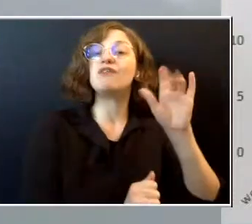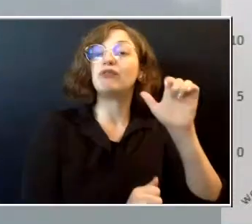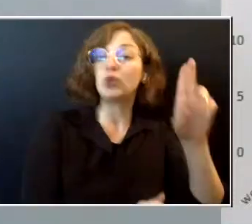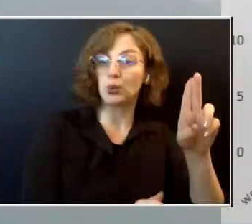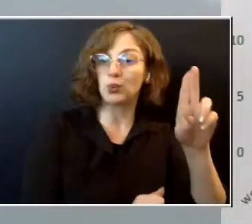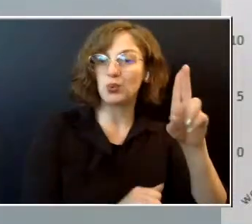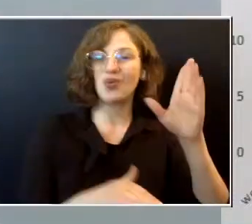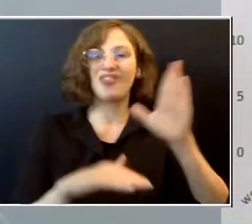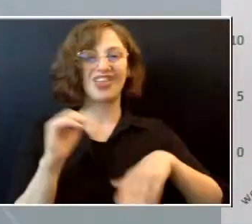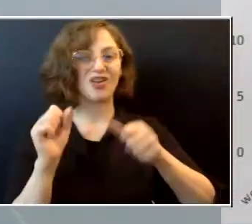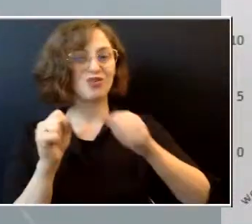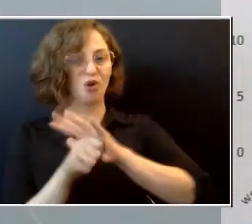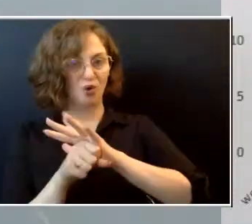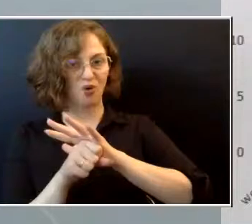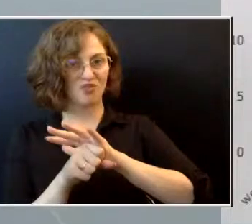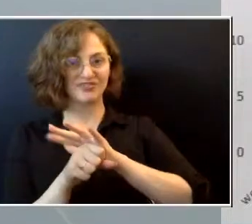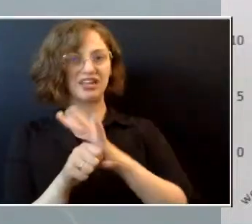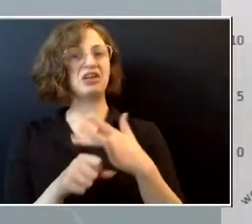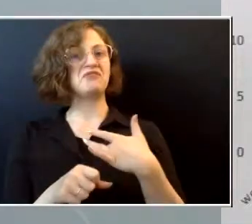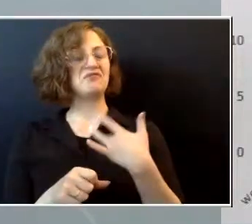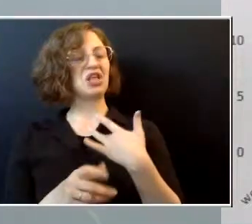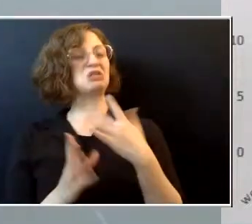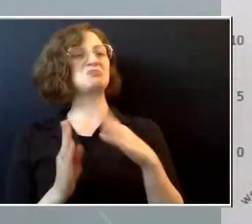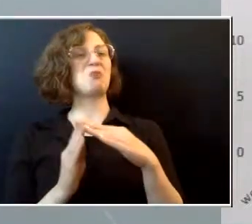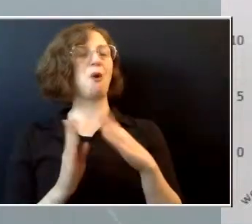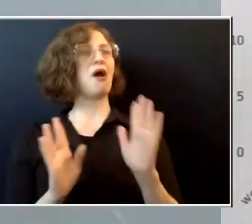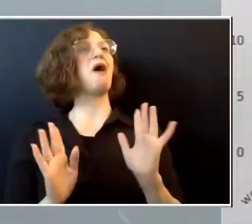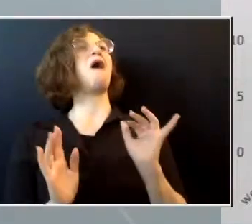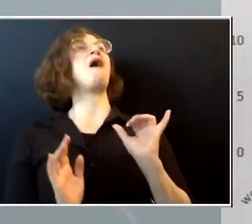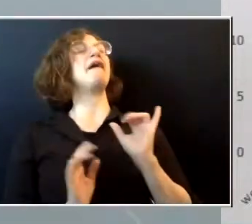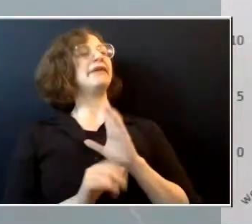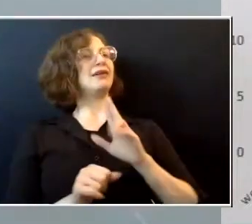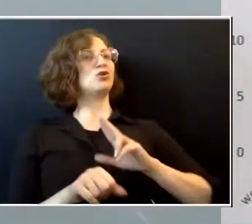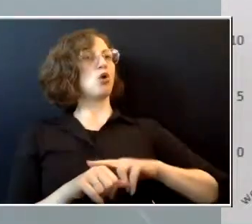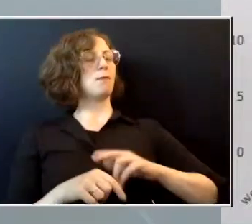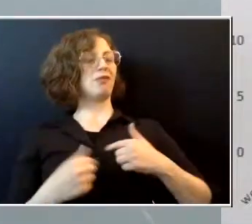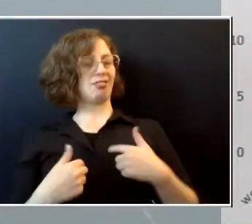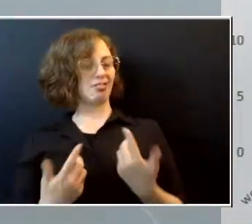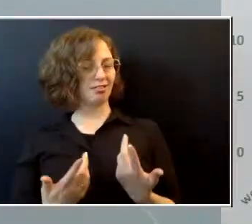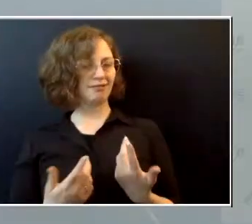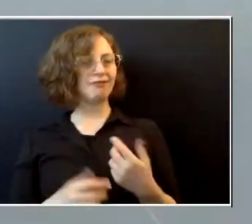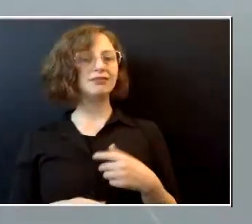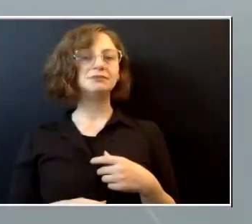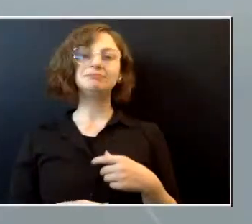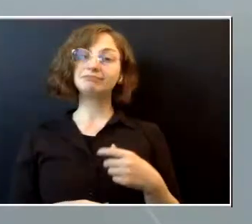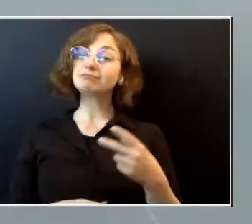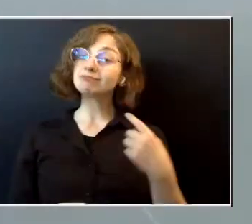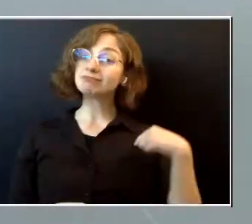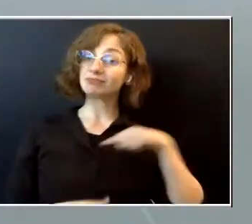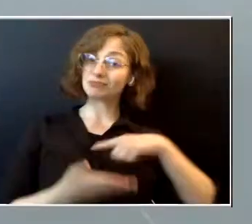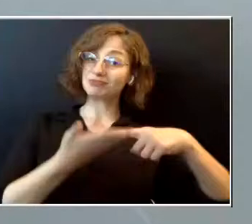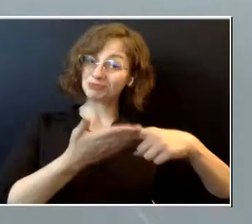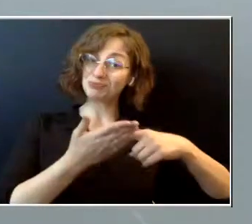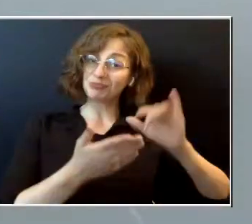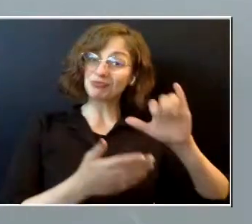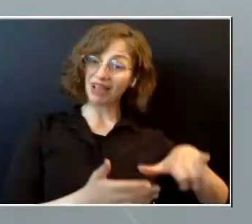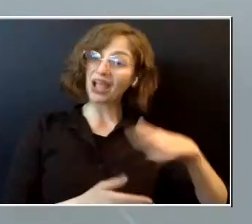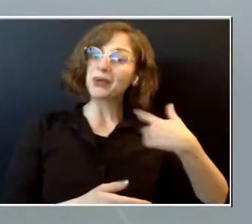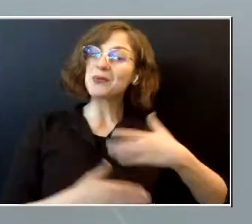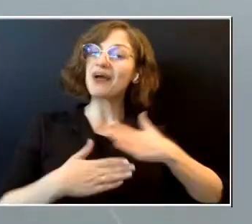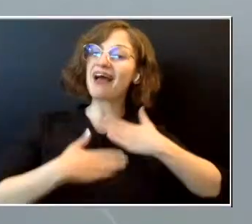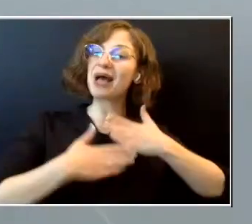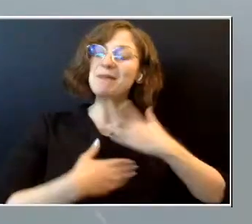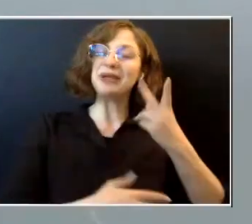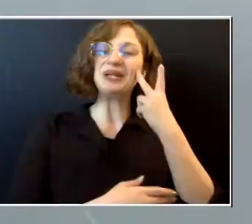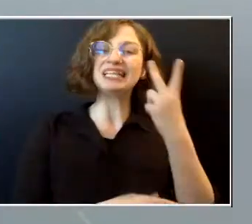runs. Yeah, and again, we've talked about that. We were happy in the fact that COVID wasn't